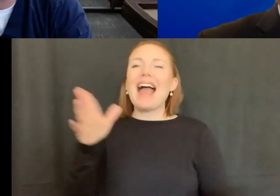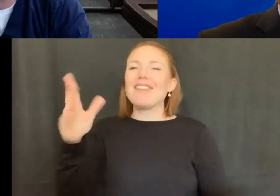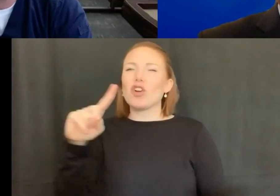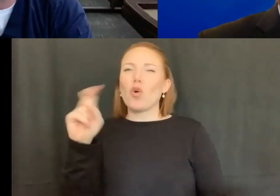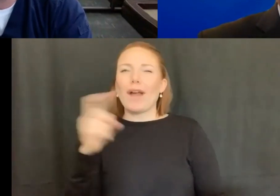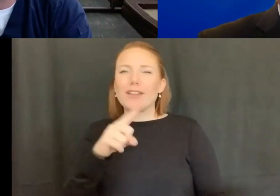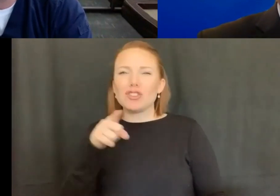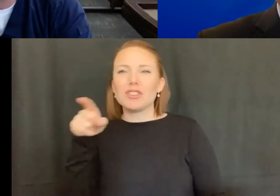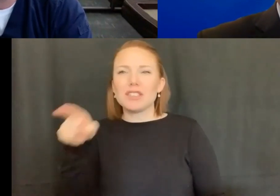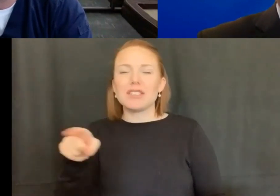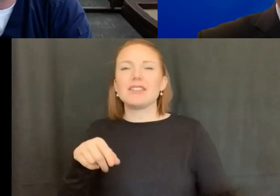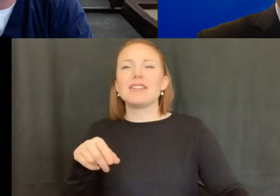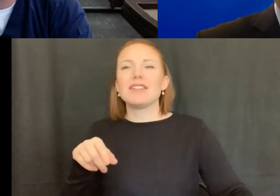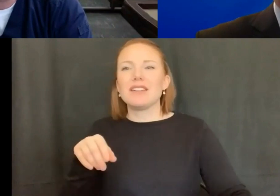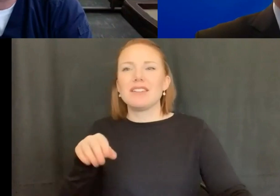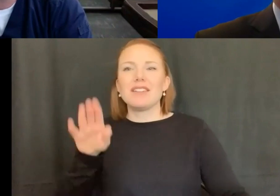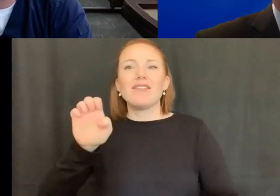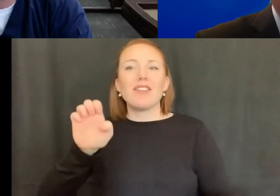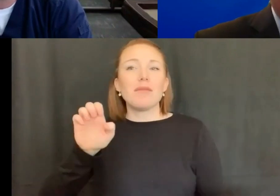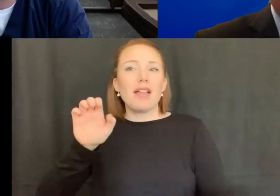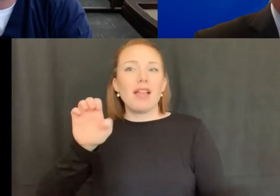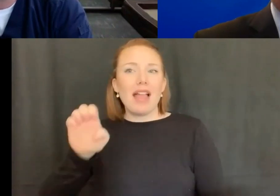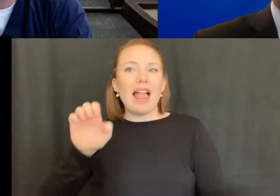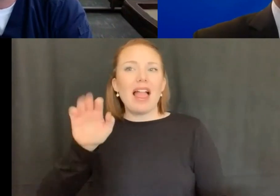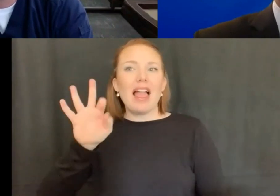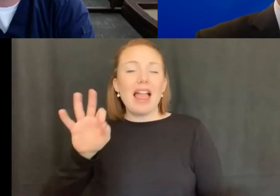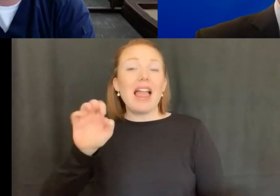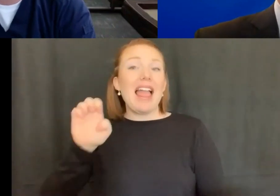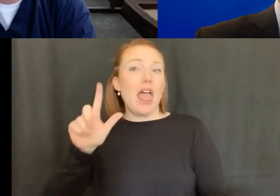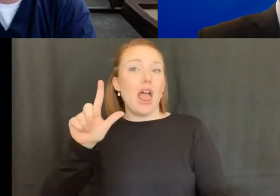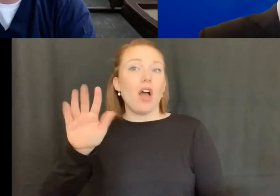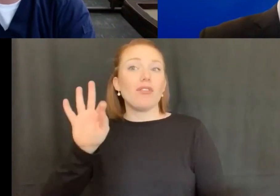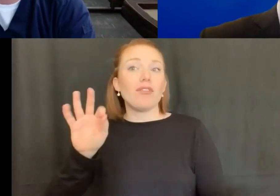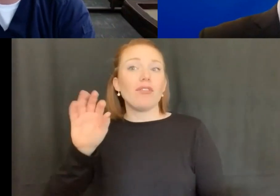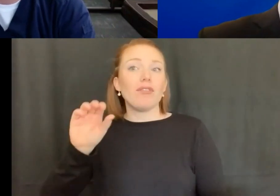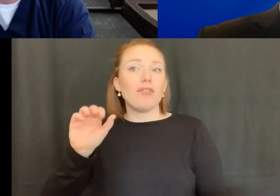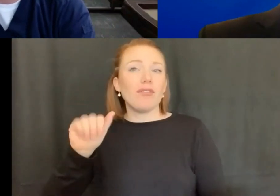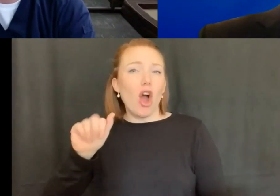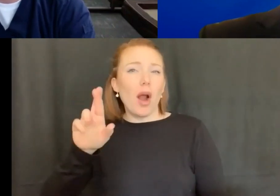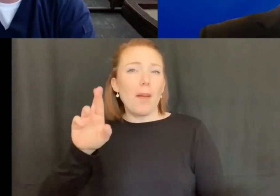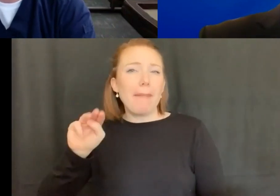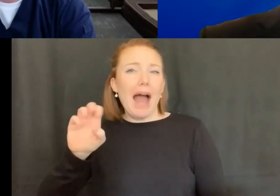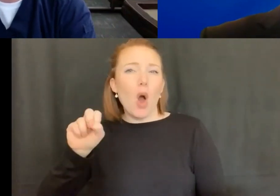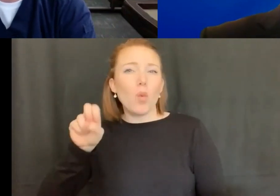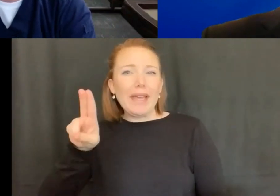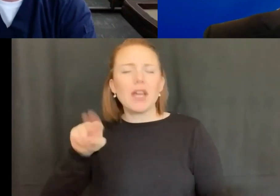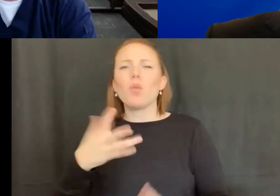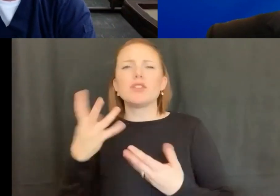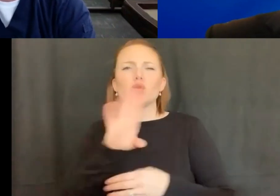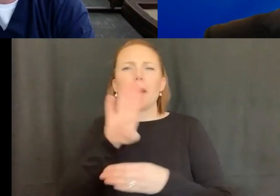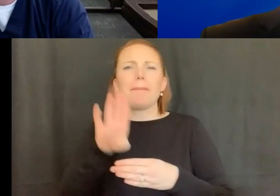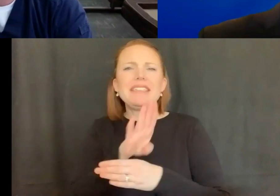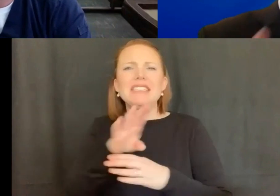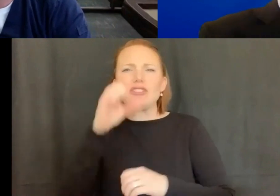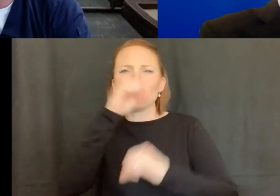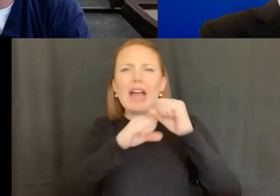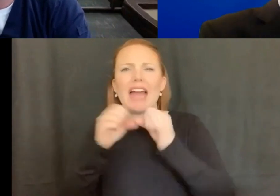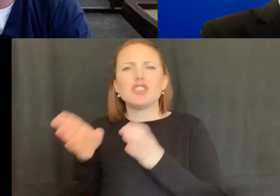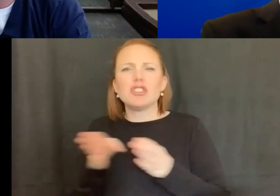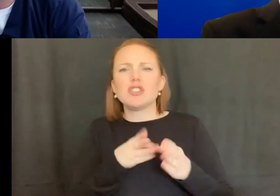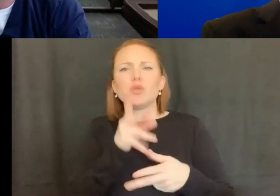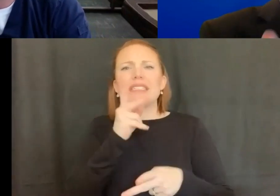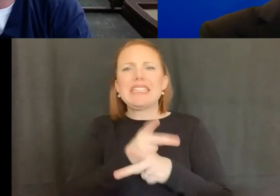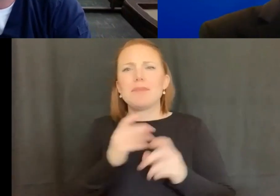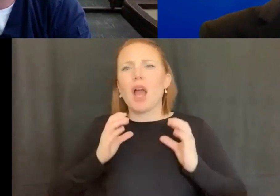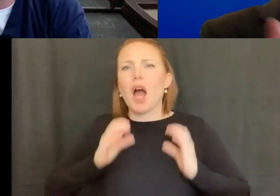right. Warud El Farmawi. What is your business strategy to keep customers loyal? How do you, since you often